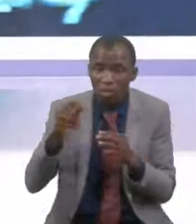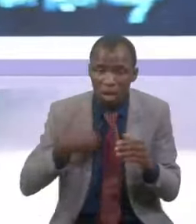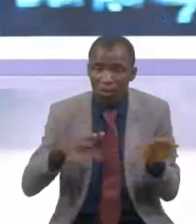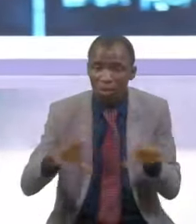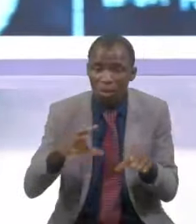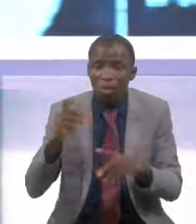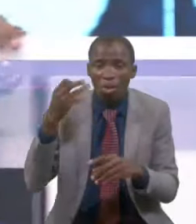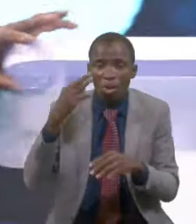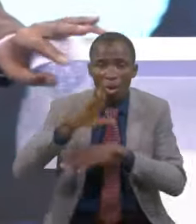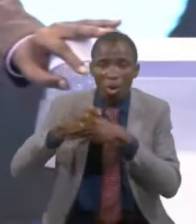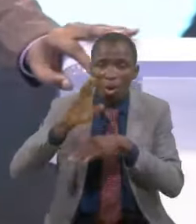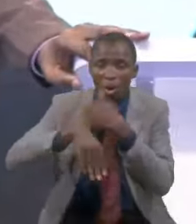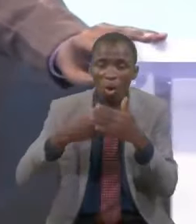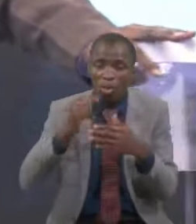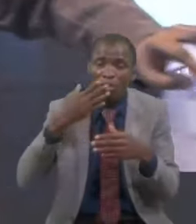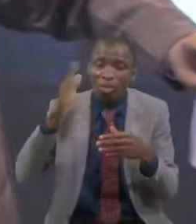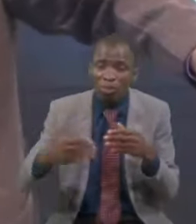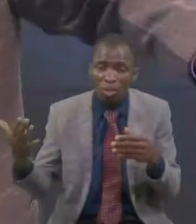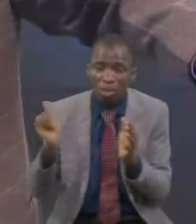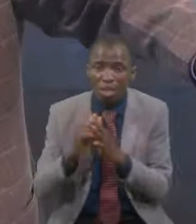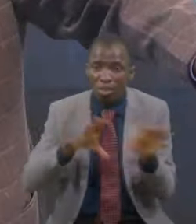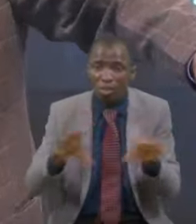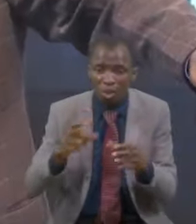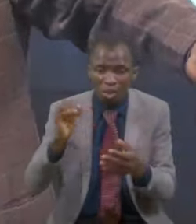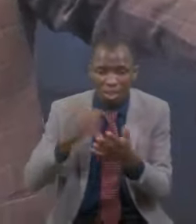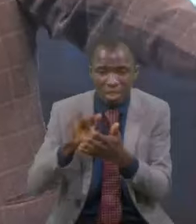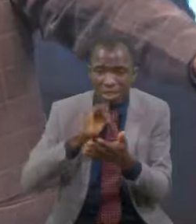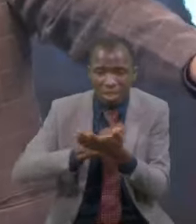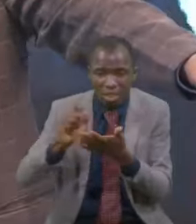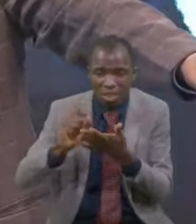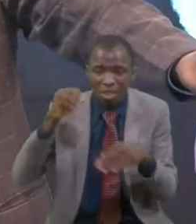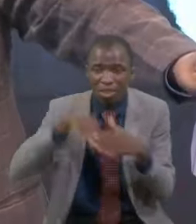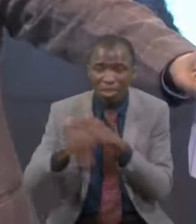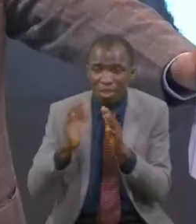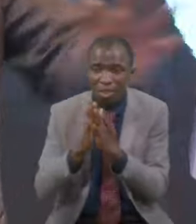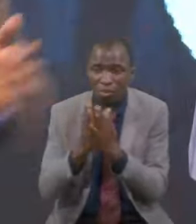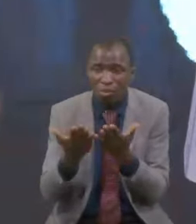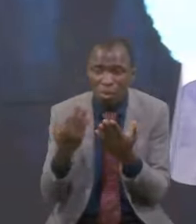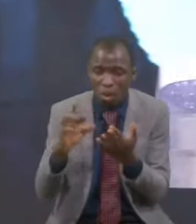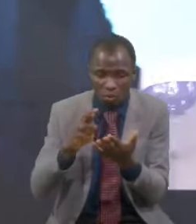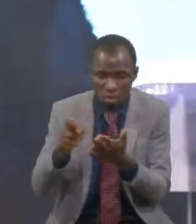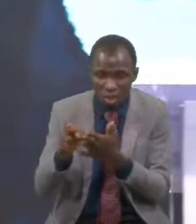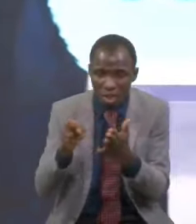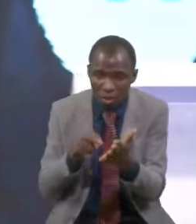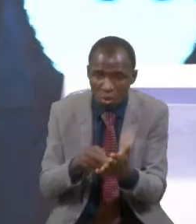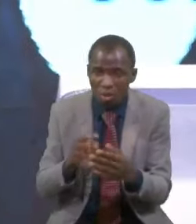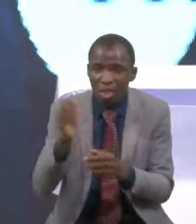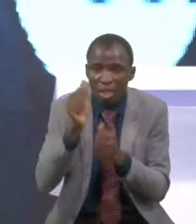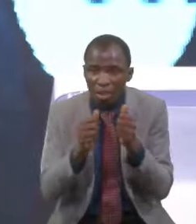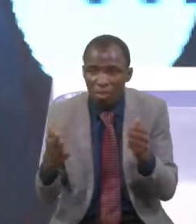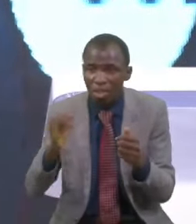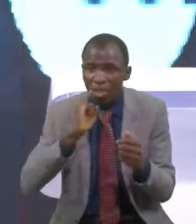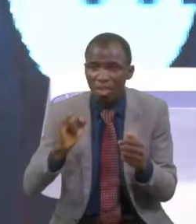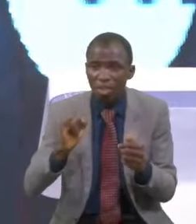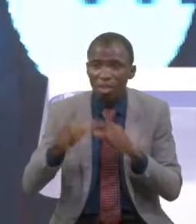you've done, and it is written in the book of records. Everything is going to be wiped